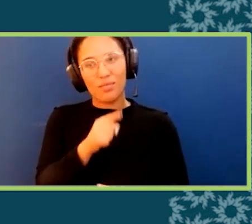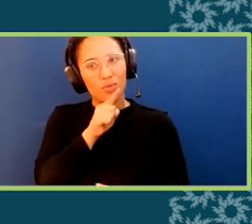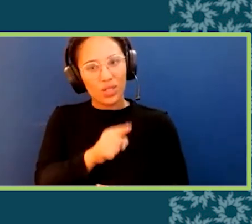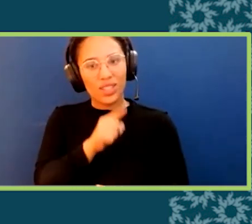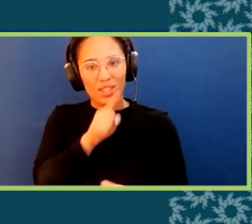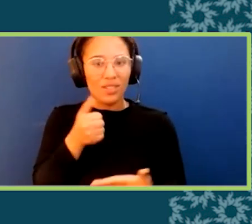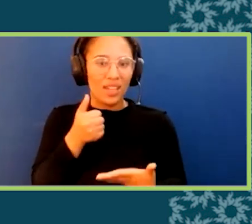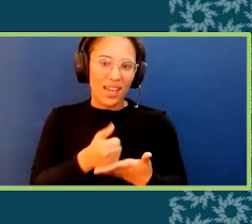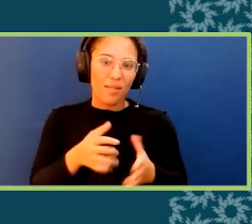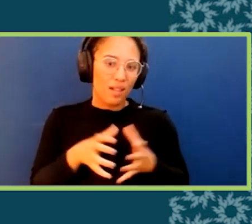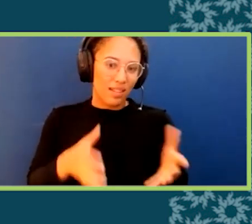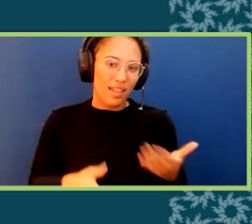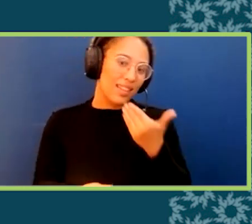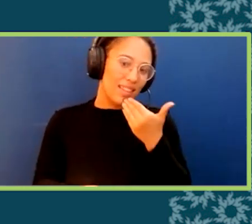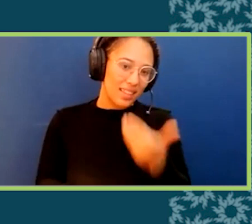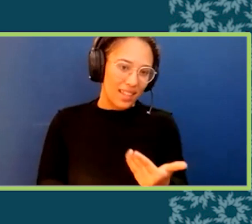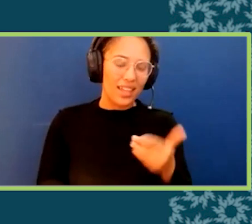you, Lindsey. Thank you, Joshua. Thank you, Manal.